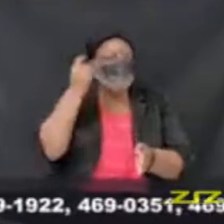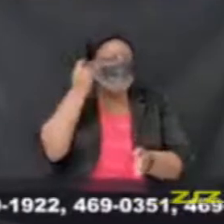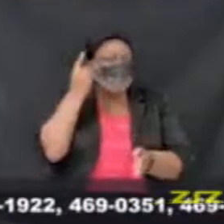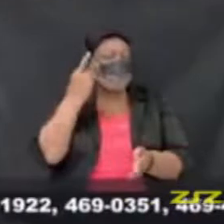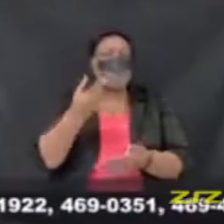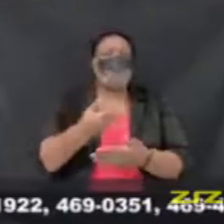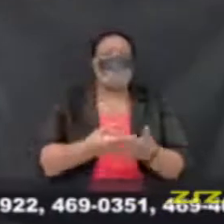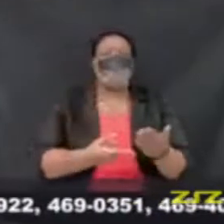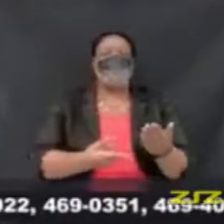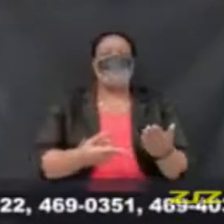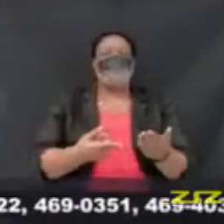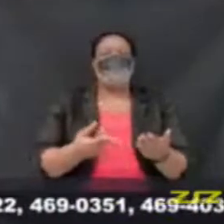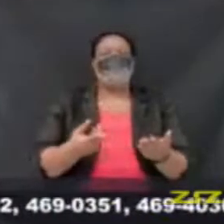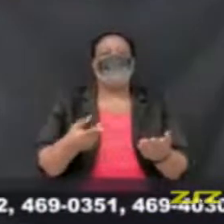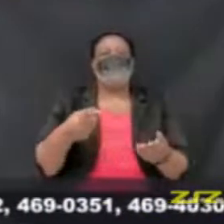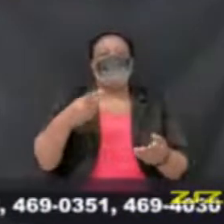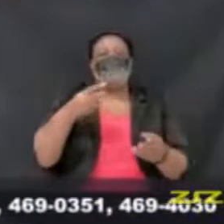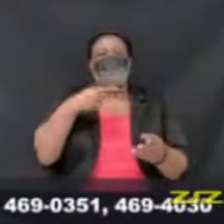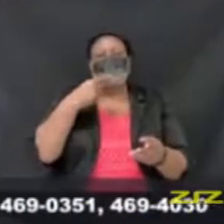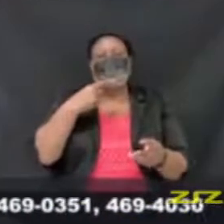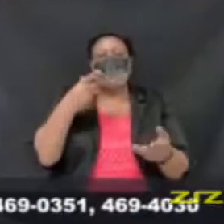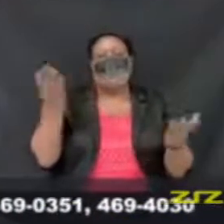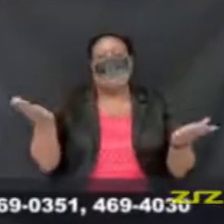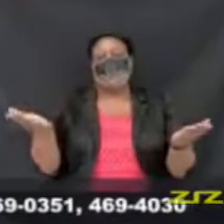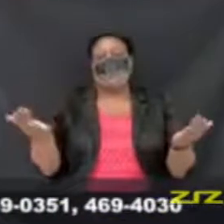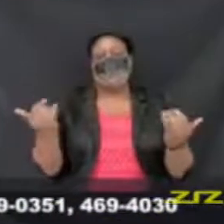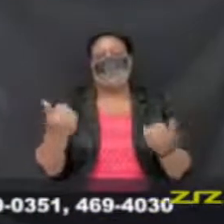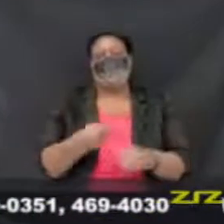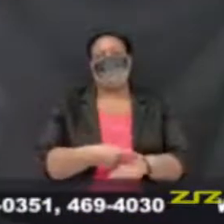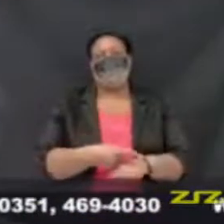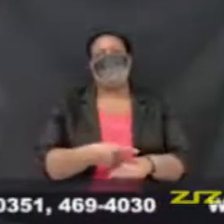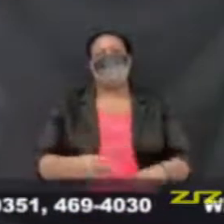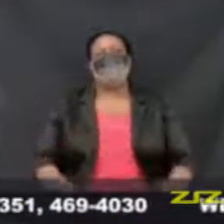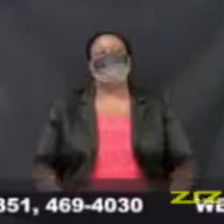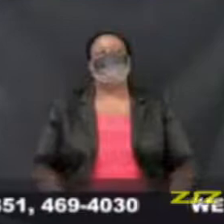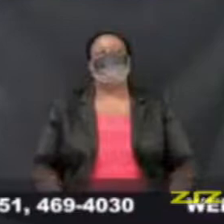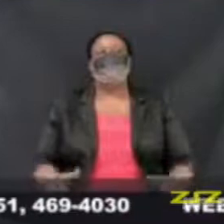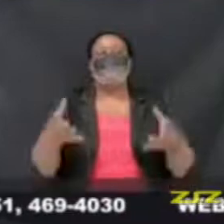discussed. I wish to acknowledge the presenters for today.